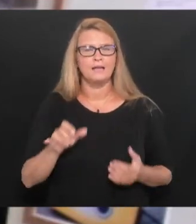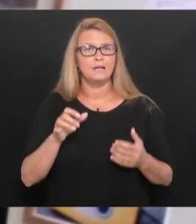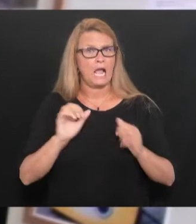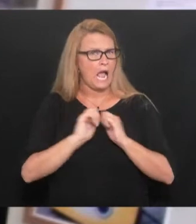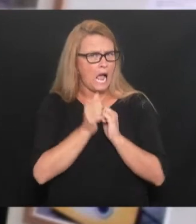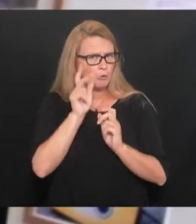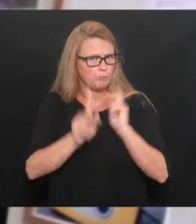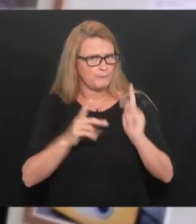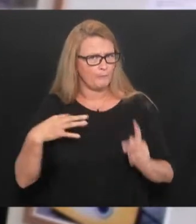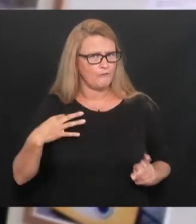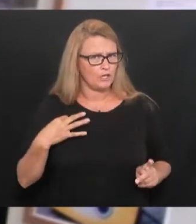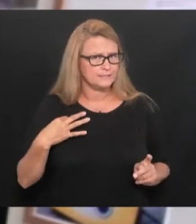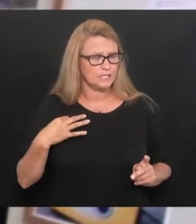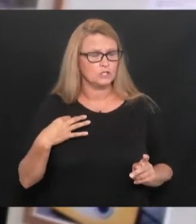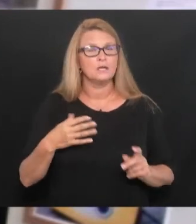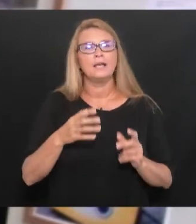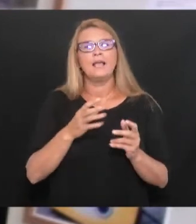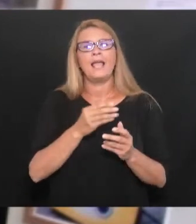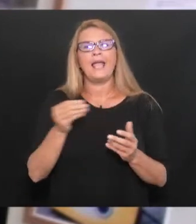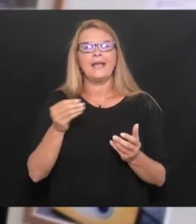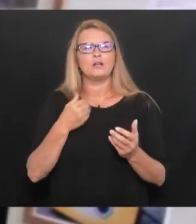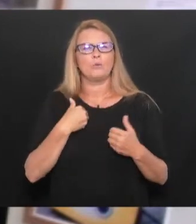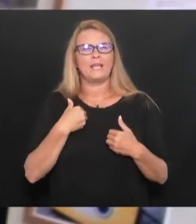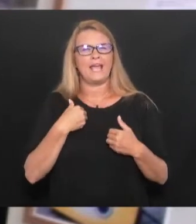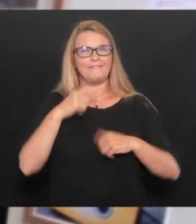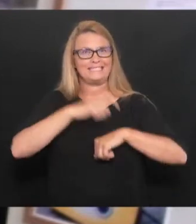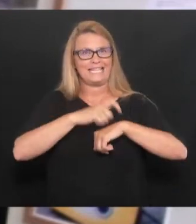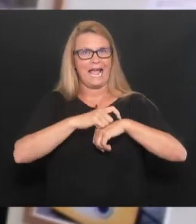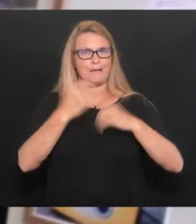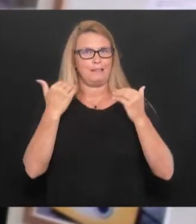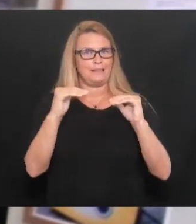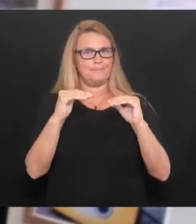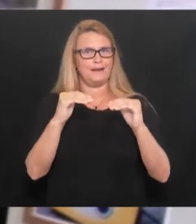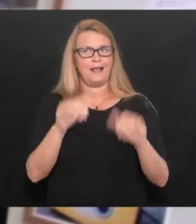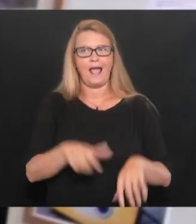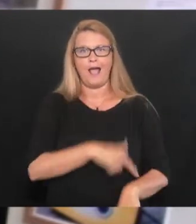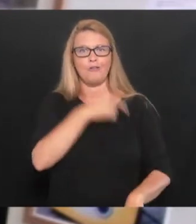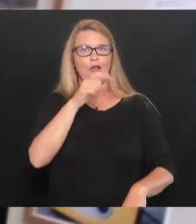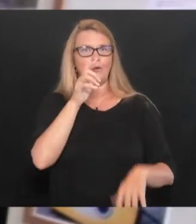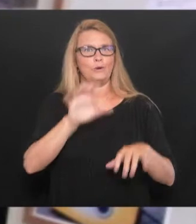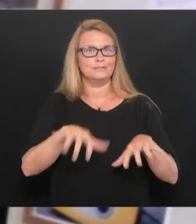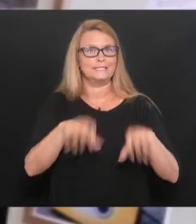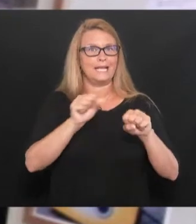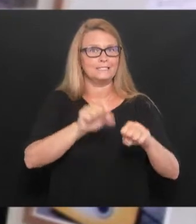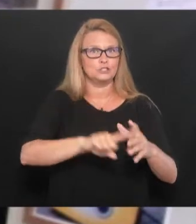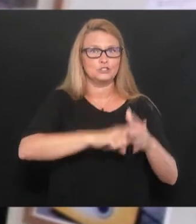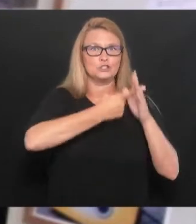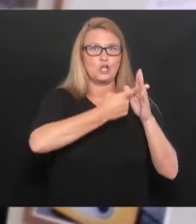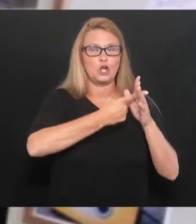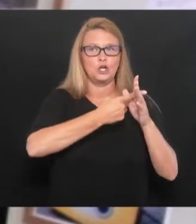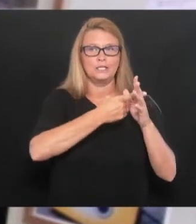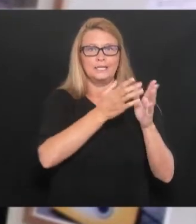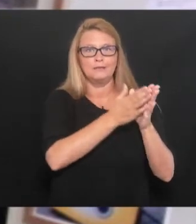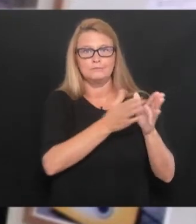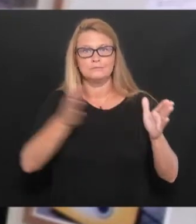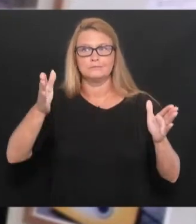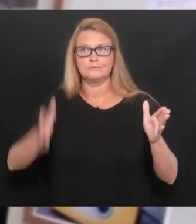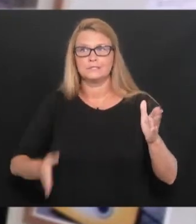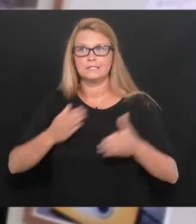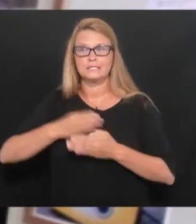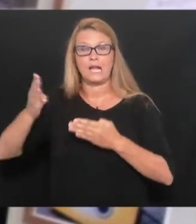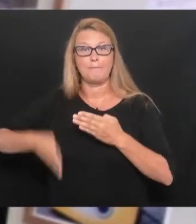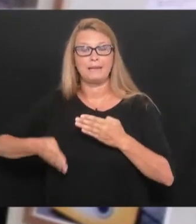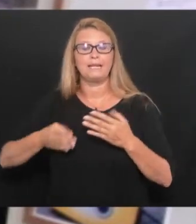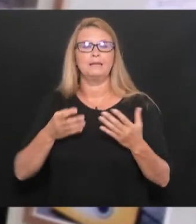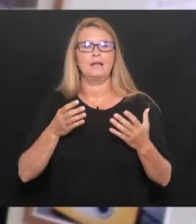as of yet? Do we have a timeline for how long it'll take this to get started and how long we think it'll take to complete? And